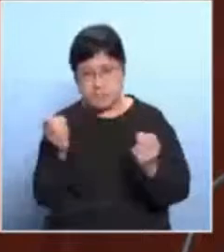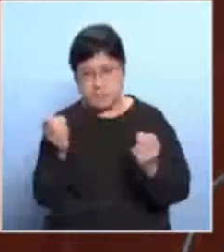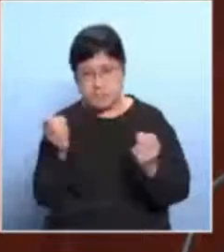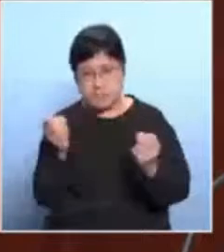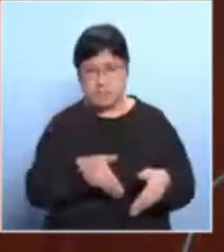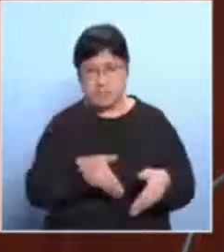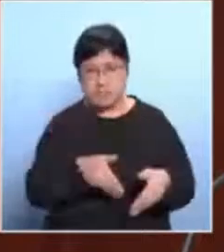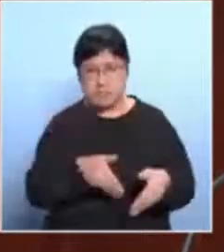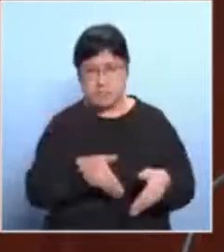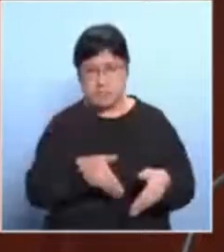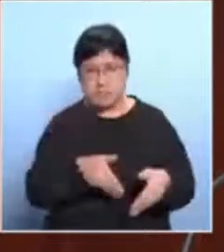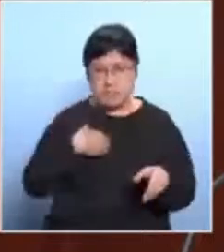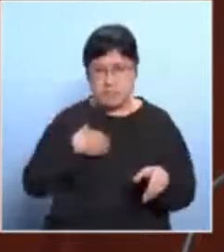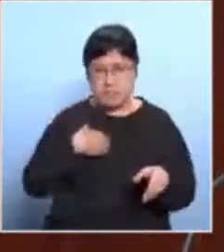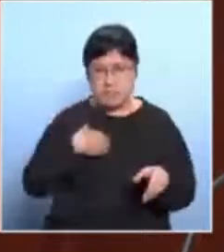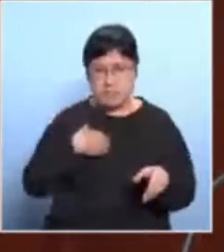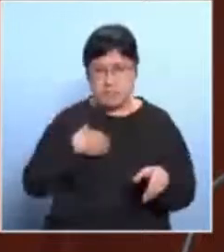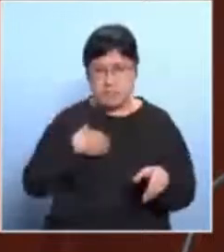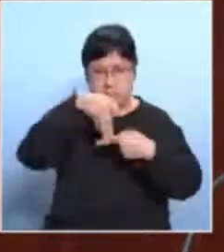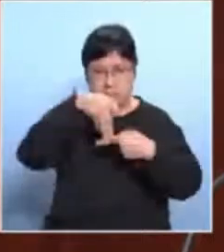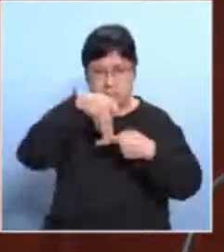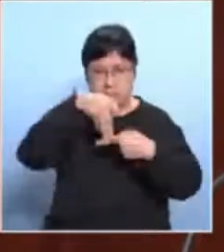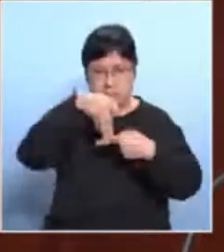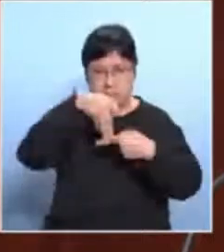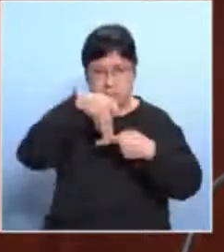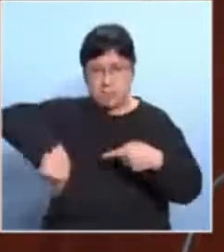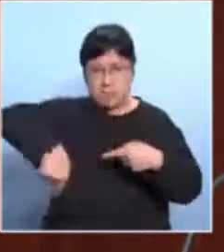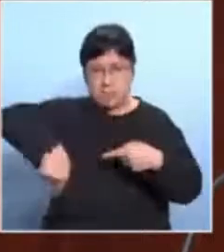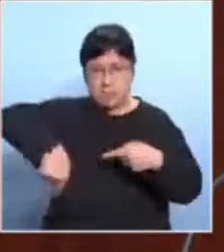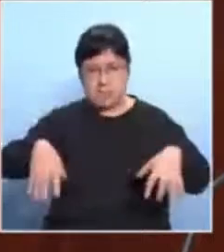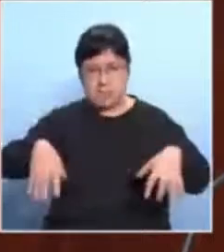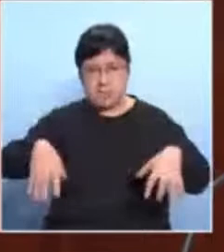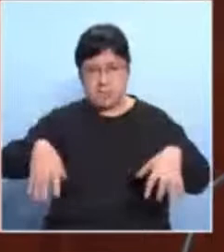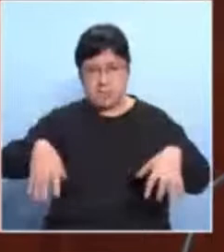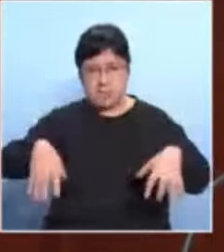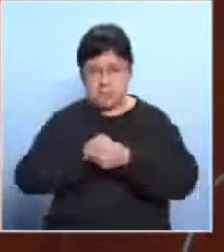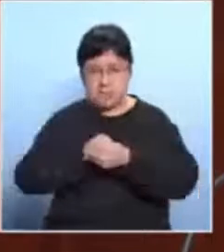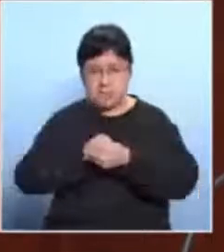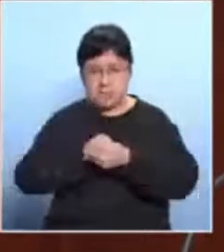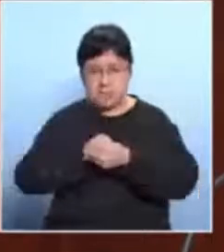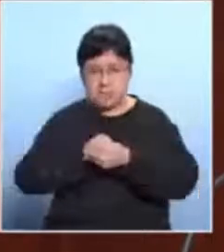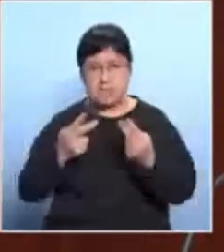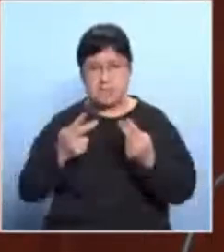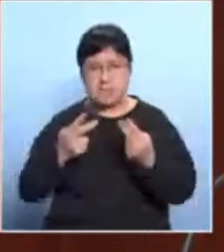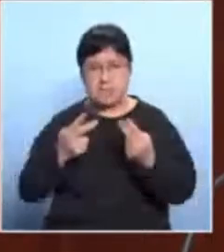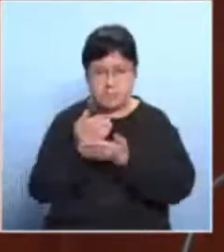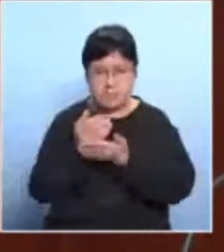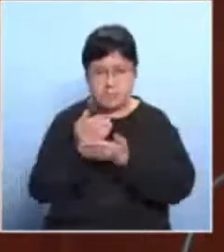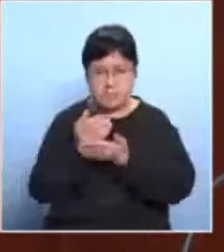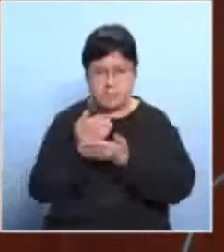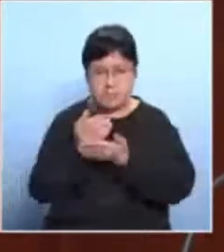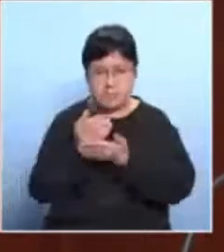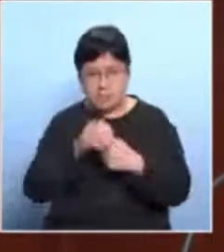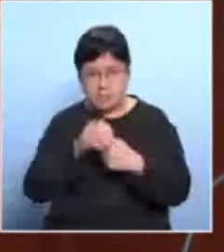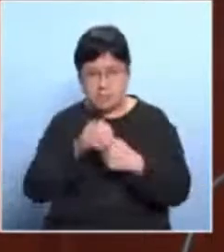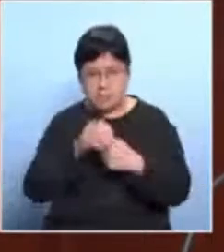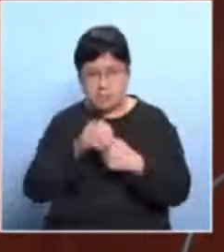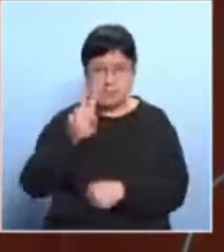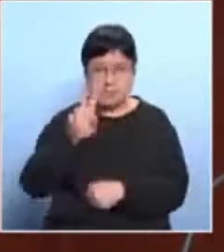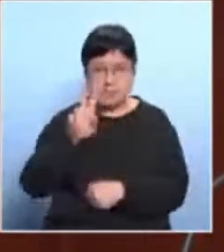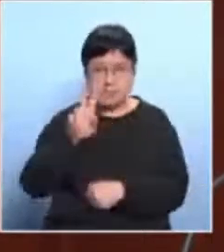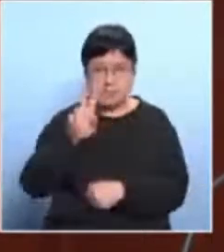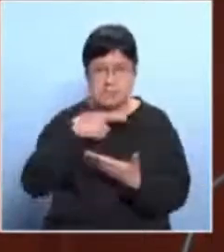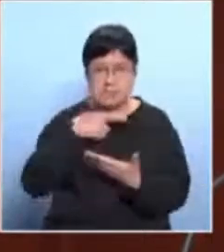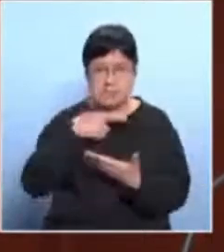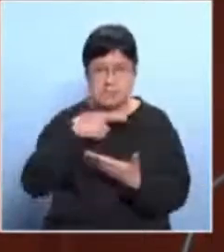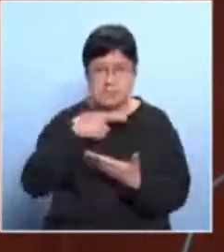achieving coordinated developments of the Hong Kong and Shenzhen parks. We will also explore cooperation with the clinical trial networks in the mainland, in